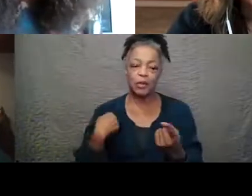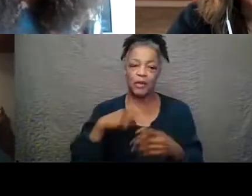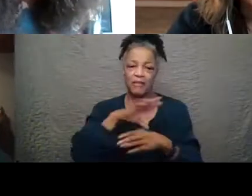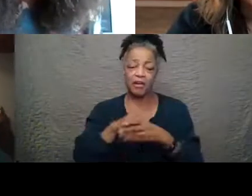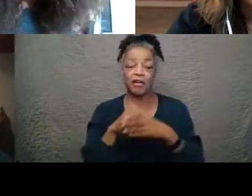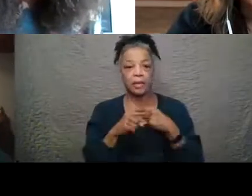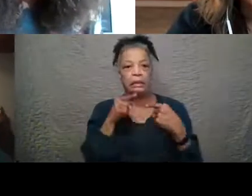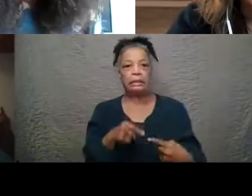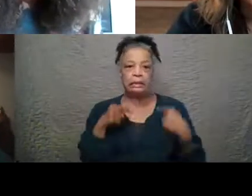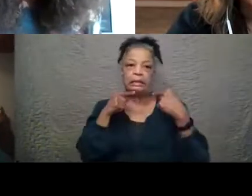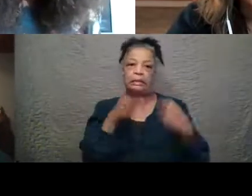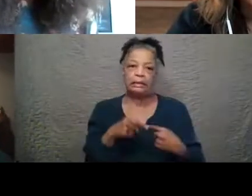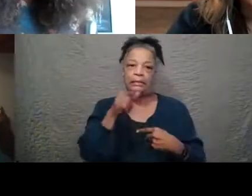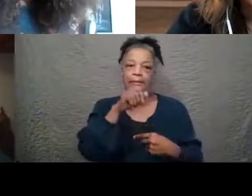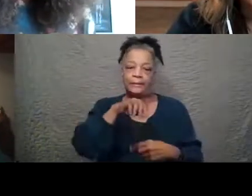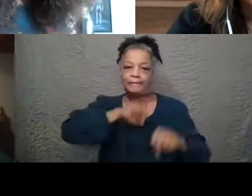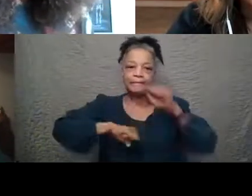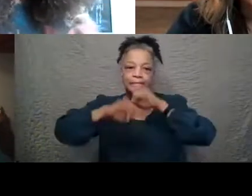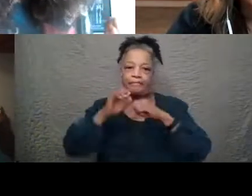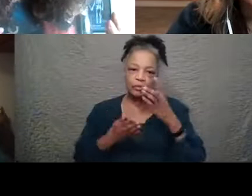slogging through for a long, long time.